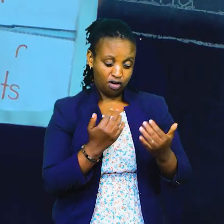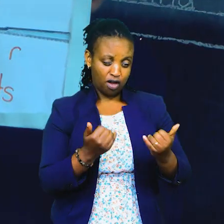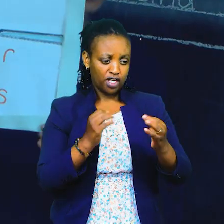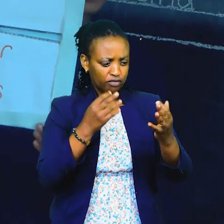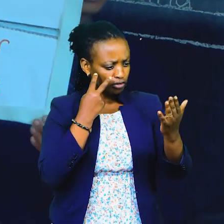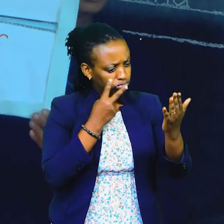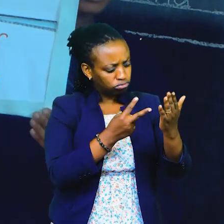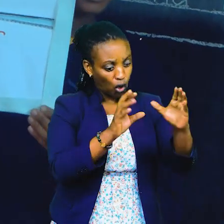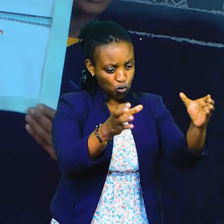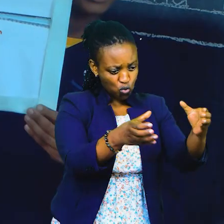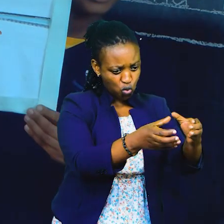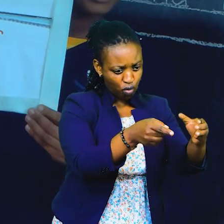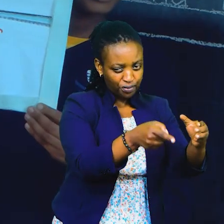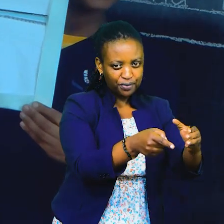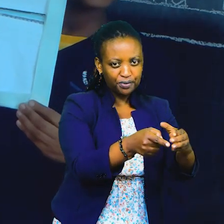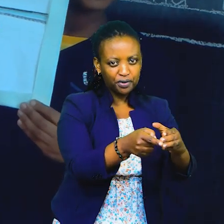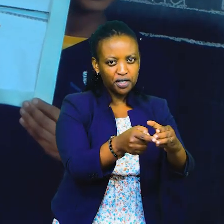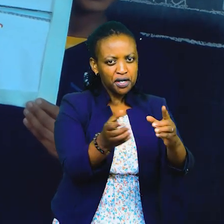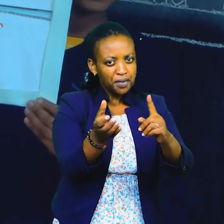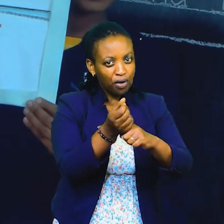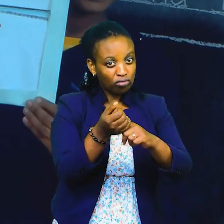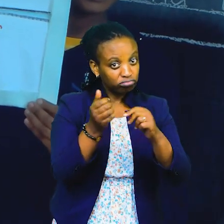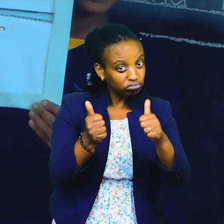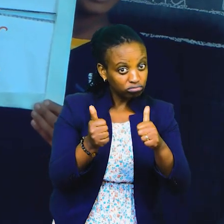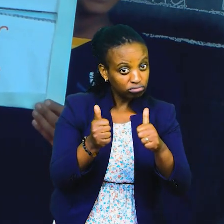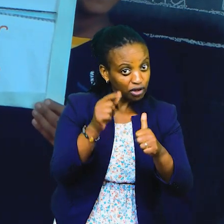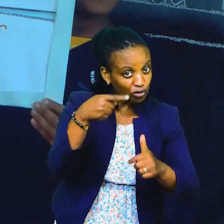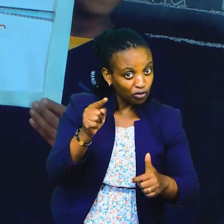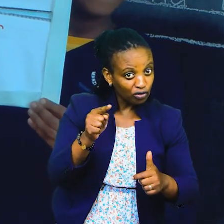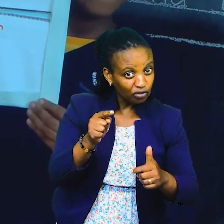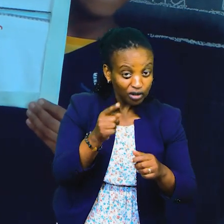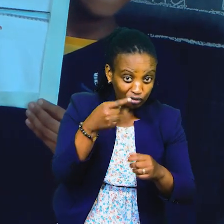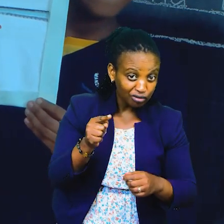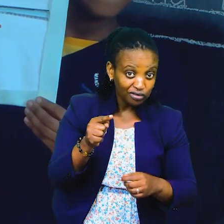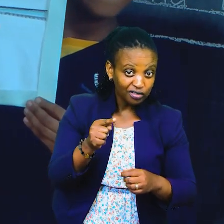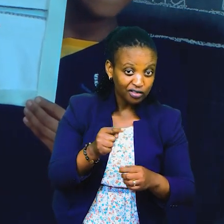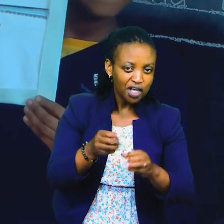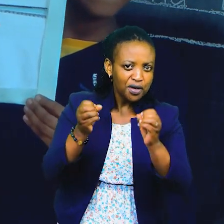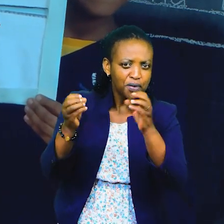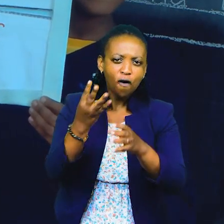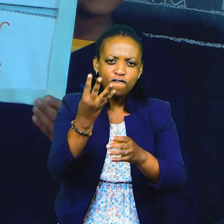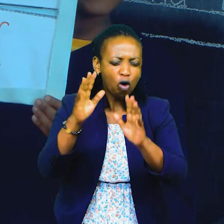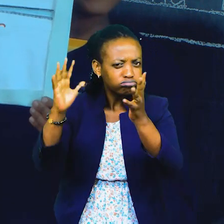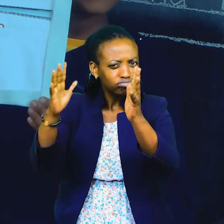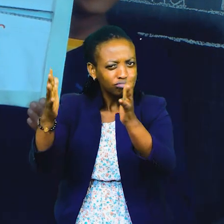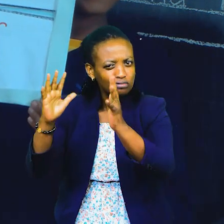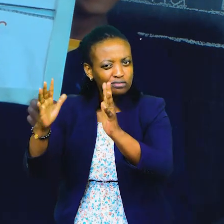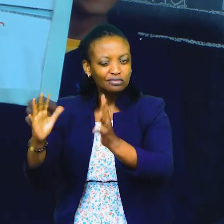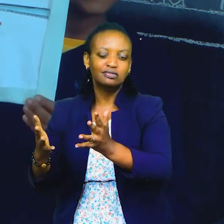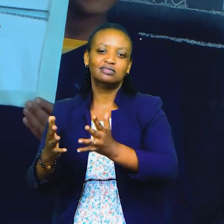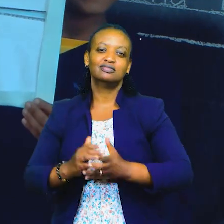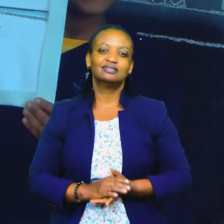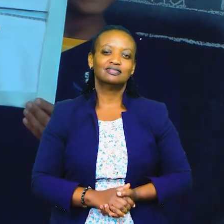So, if you look at this group, they got it, not so? Not so. Factor